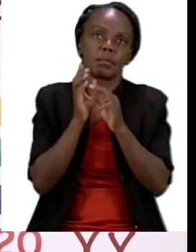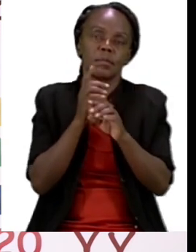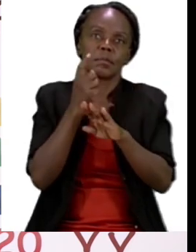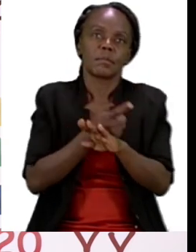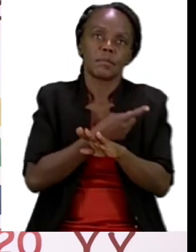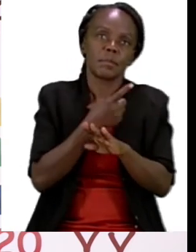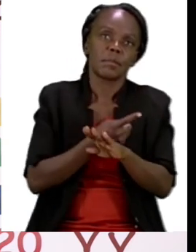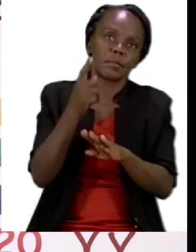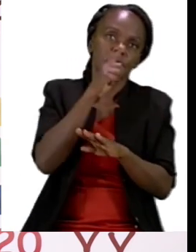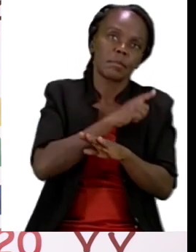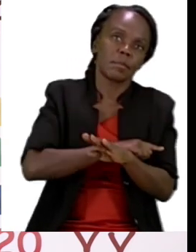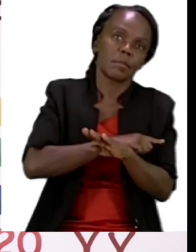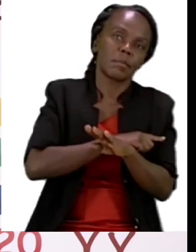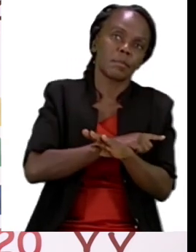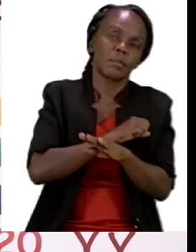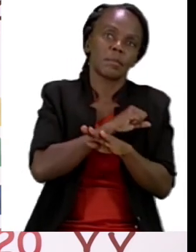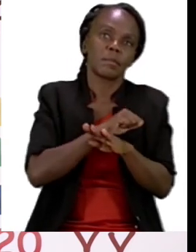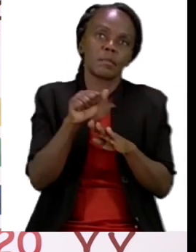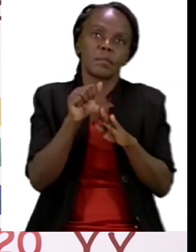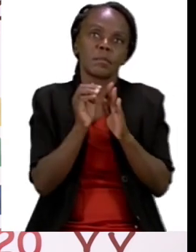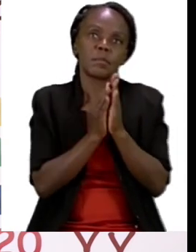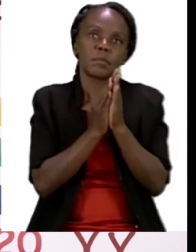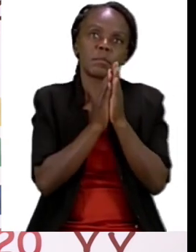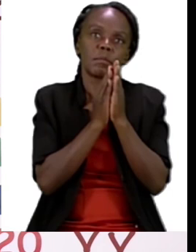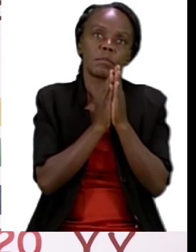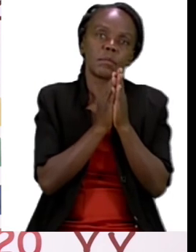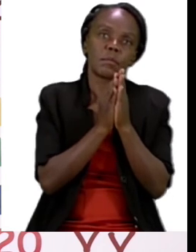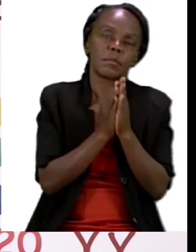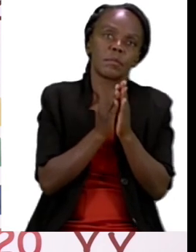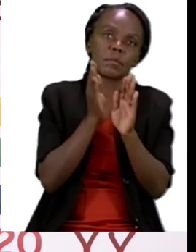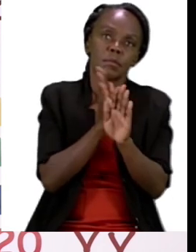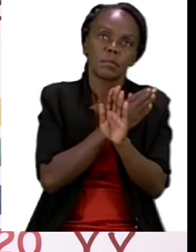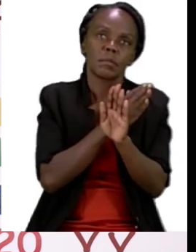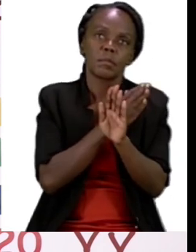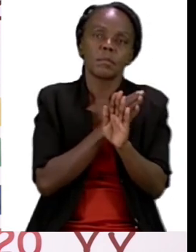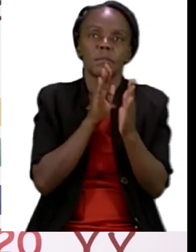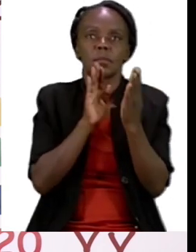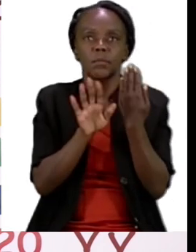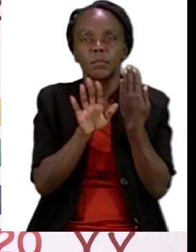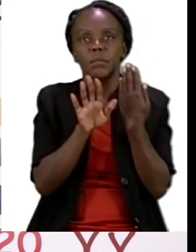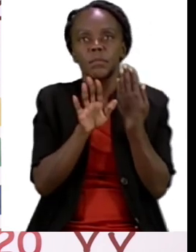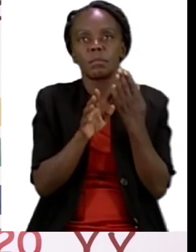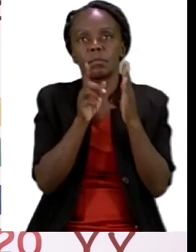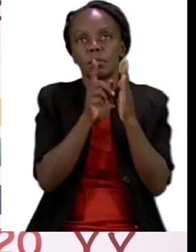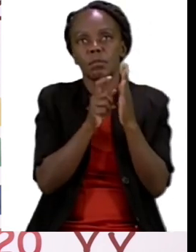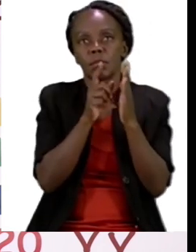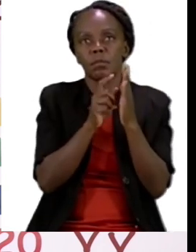Sanitize every day so the germs can stay away.